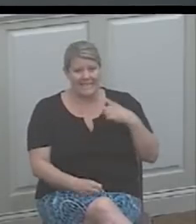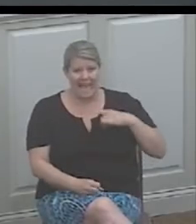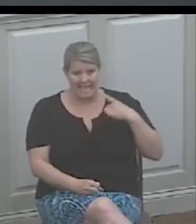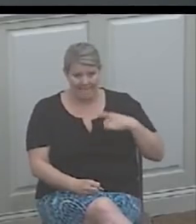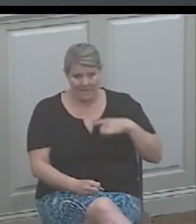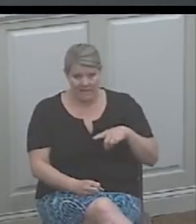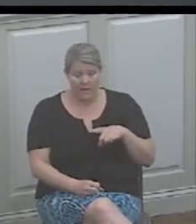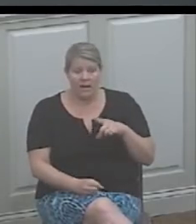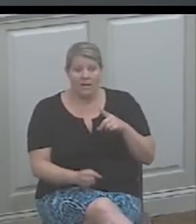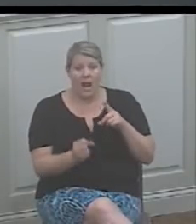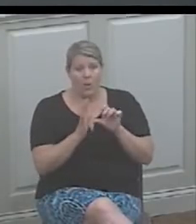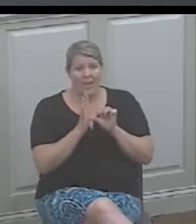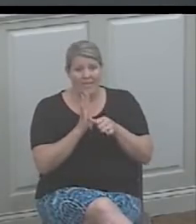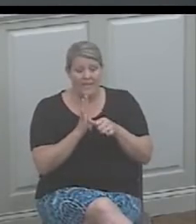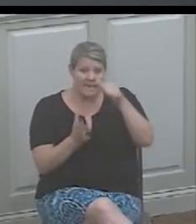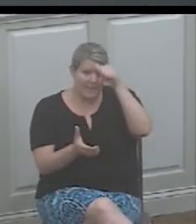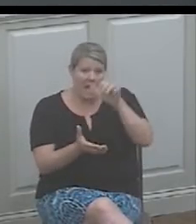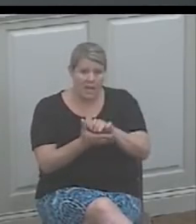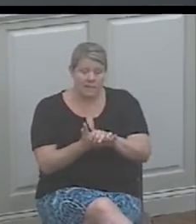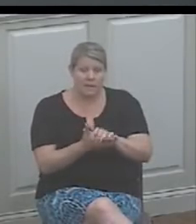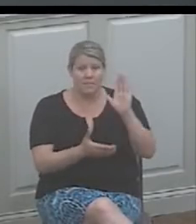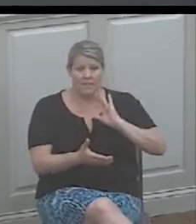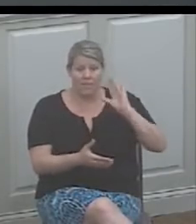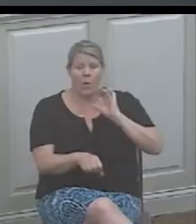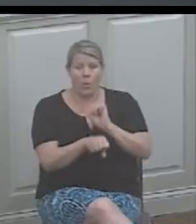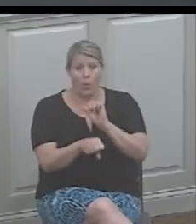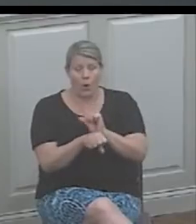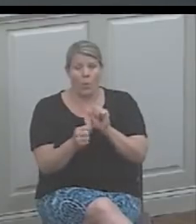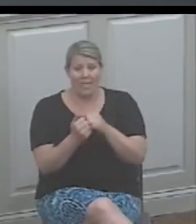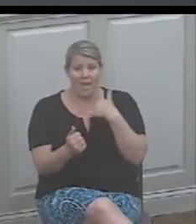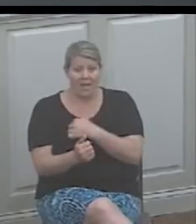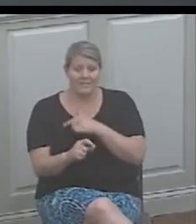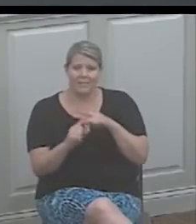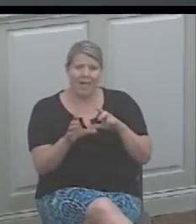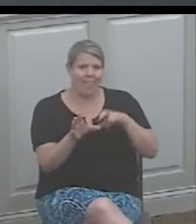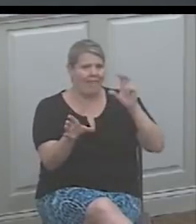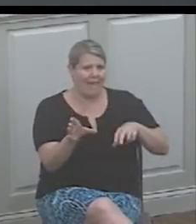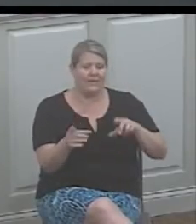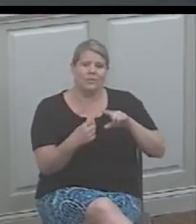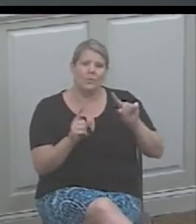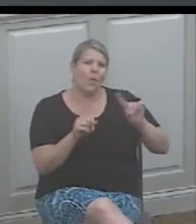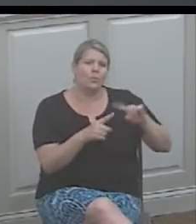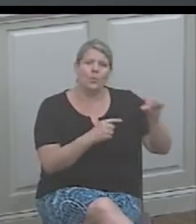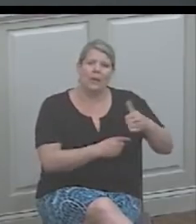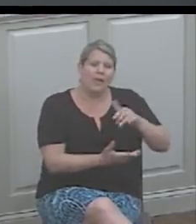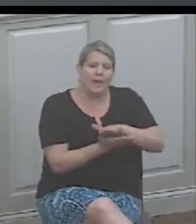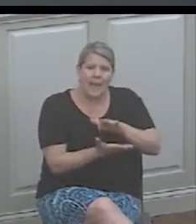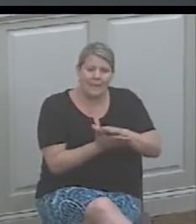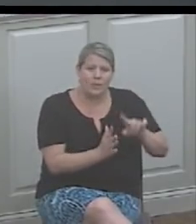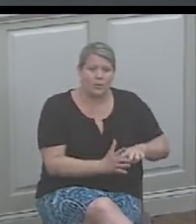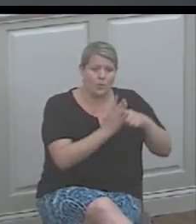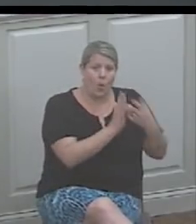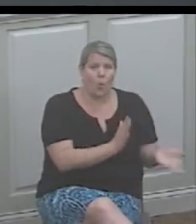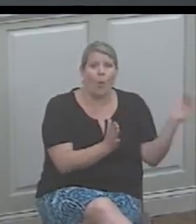point out that my husband actually used to work for us, too. He left to go through another academy, to start at the bottom,